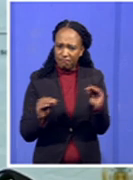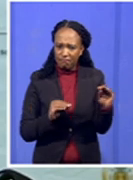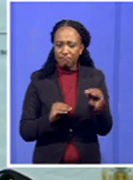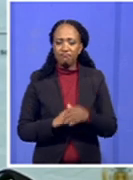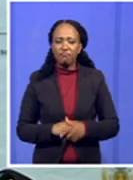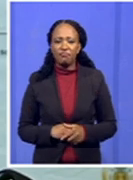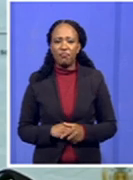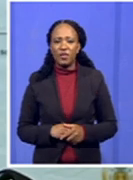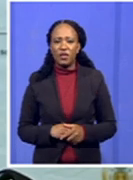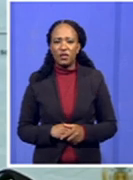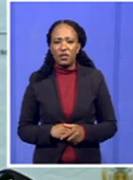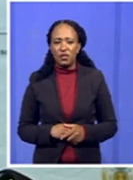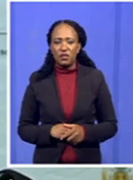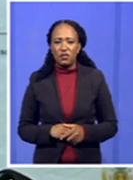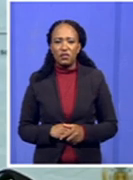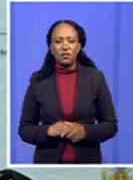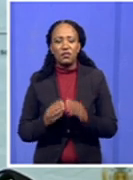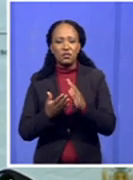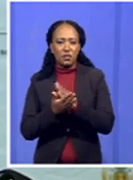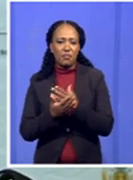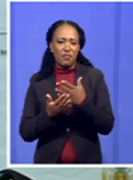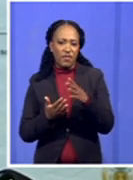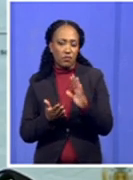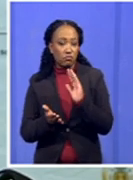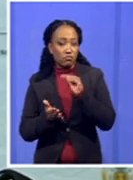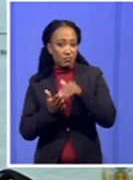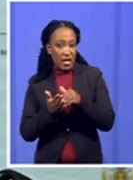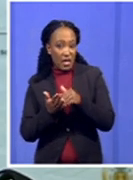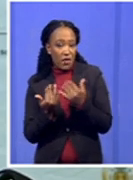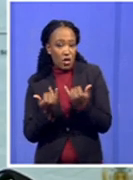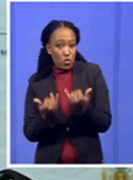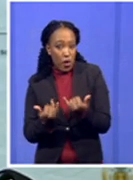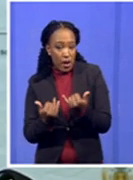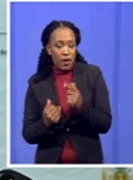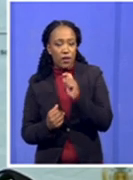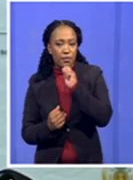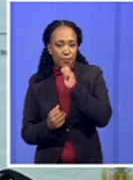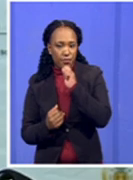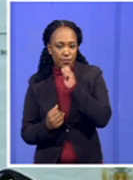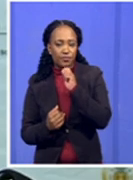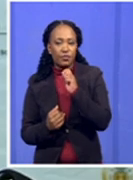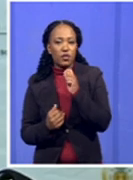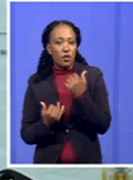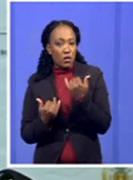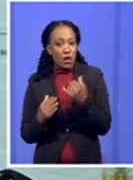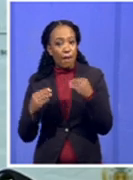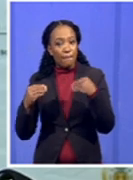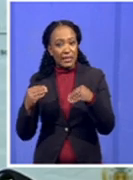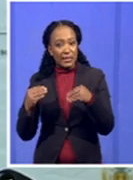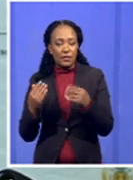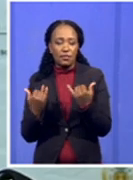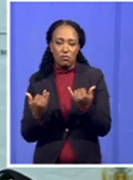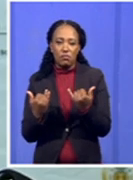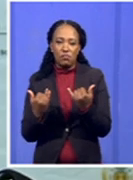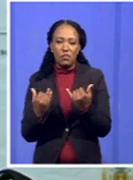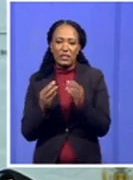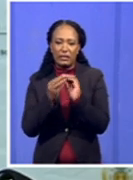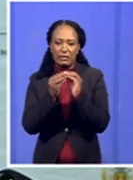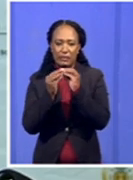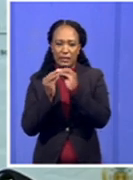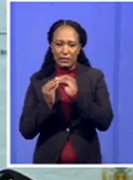components only arrived in the country this morning, so they are busy now working on that CT